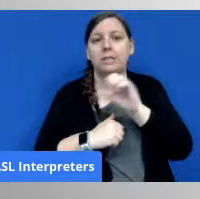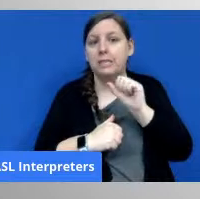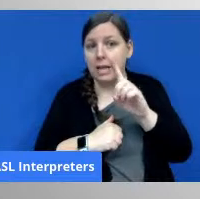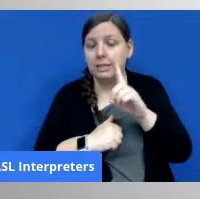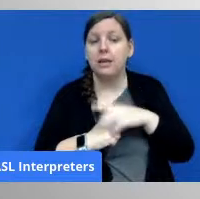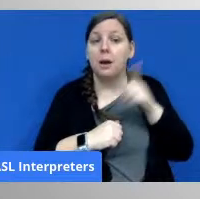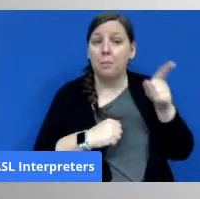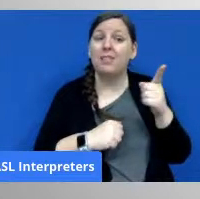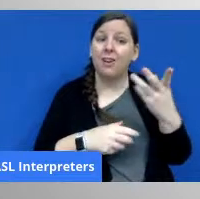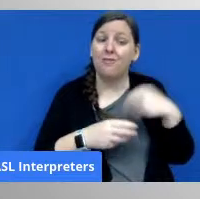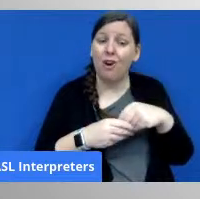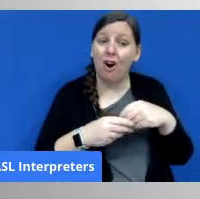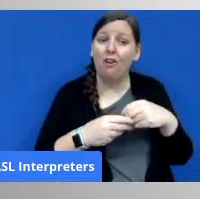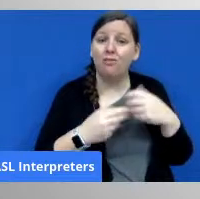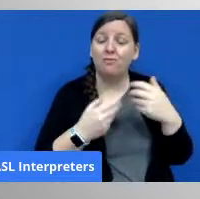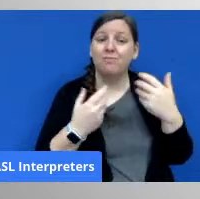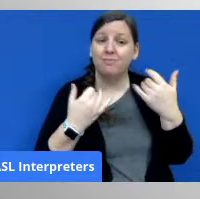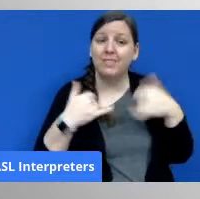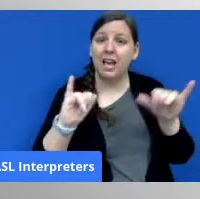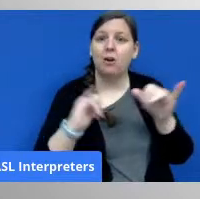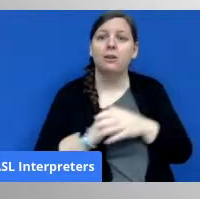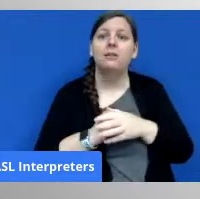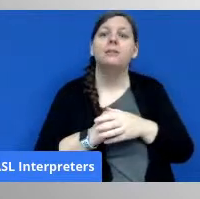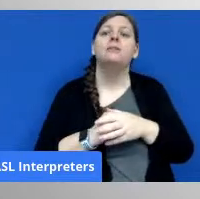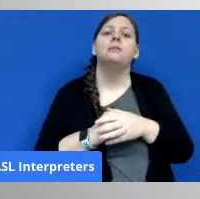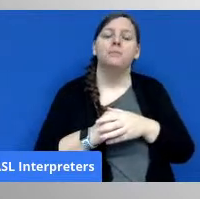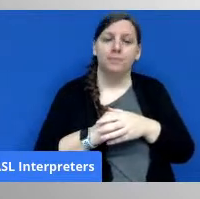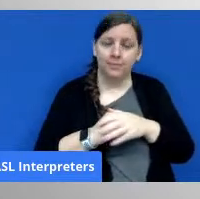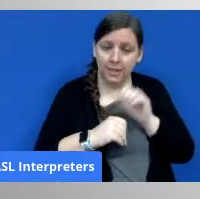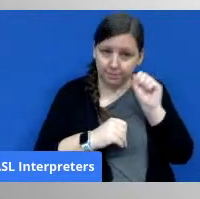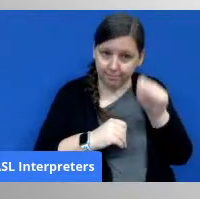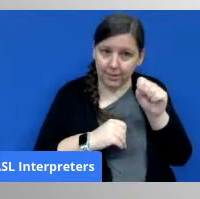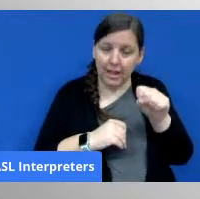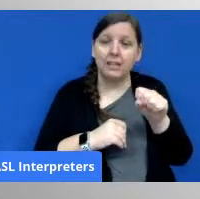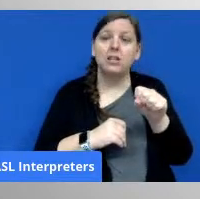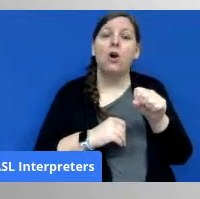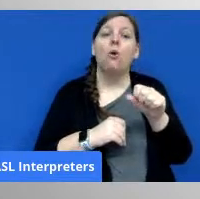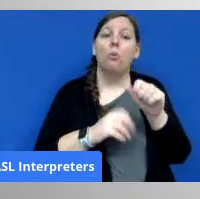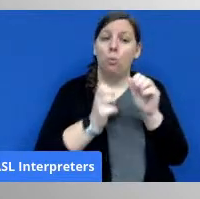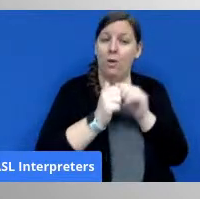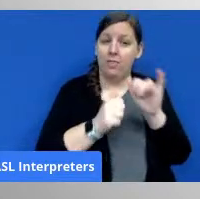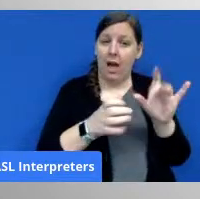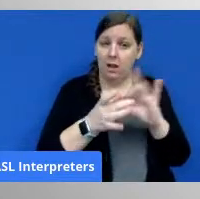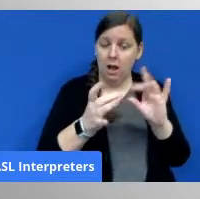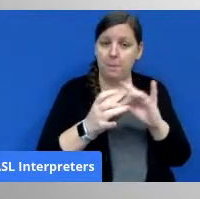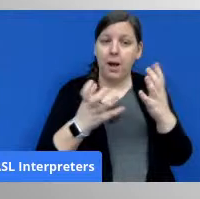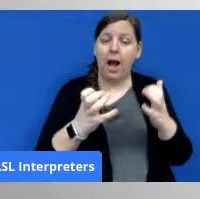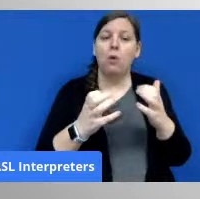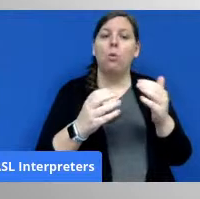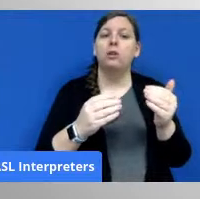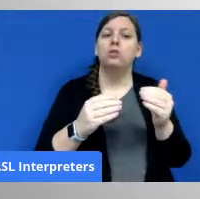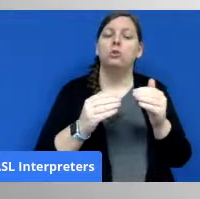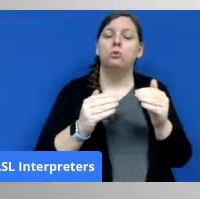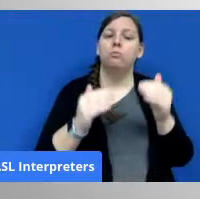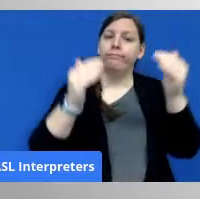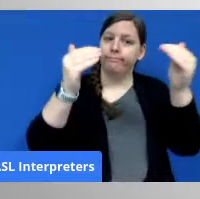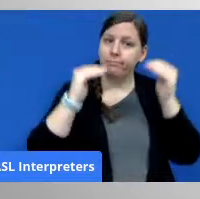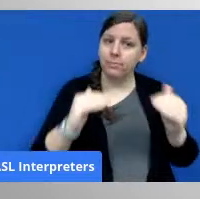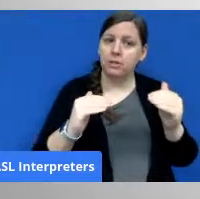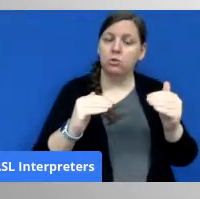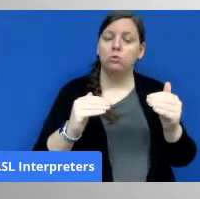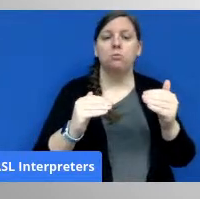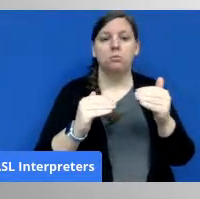And with that, Mr. Davis, then I'm actually going to push us to our next conversation. Ms. Tillman, if you would move to the next